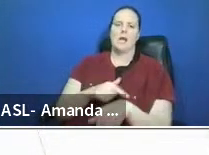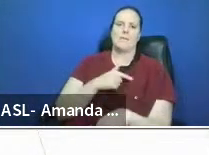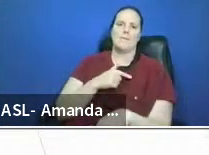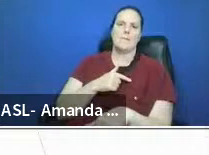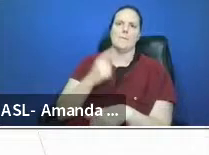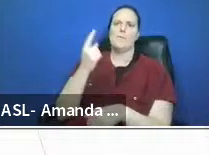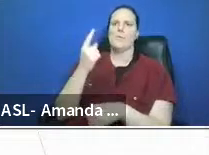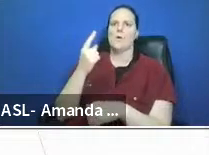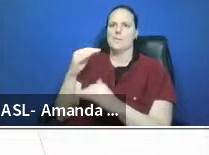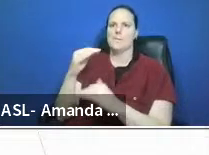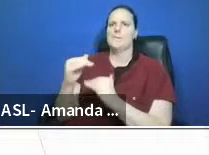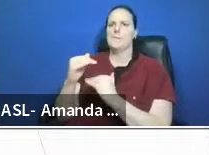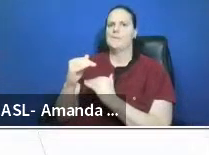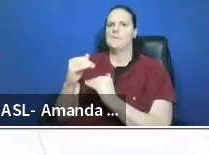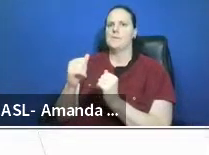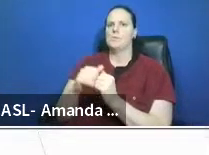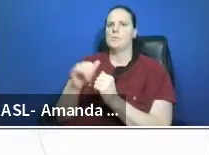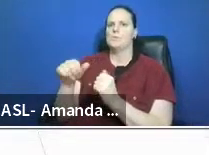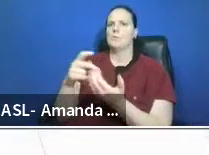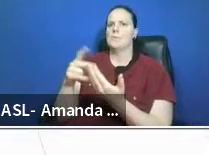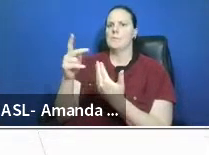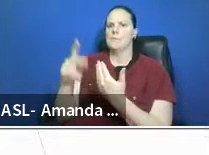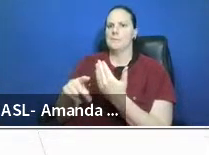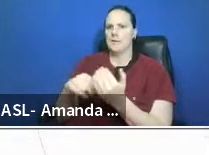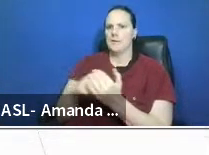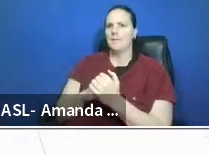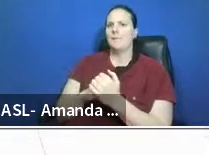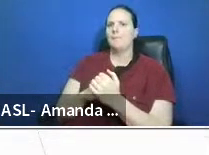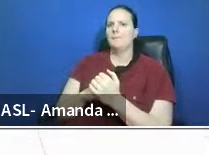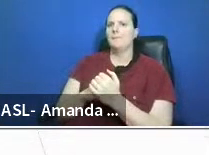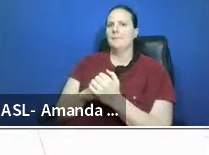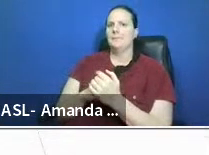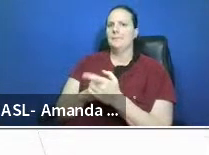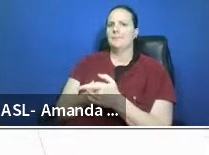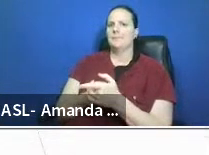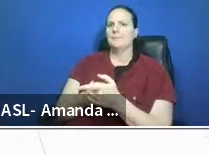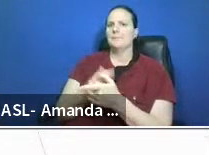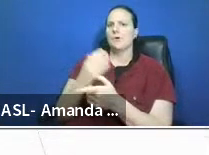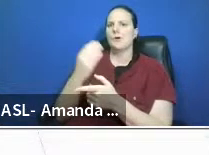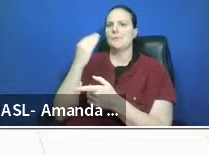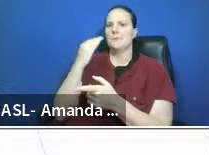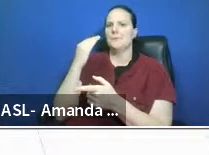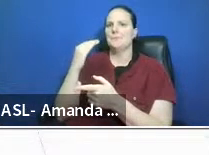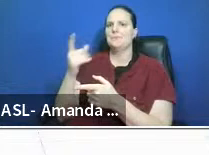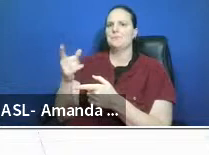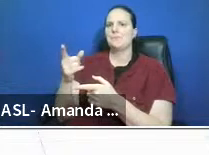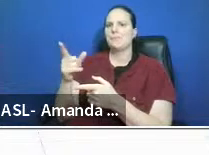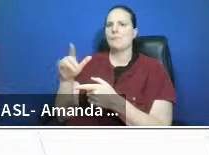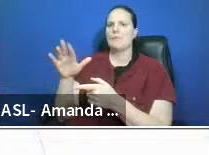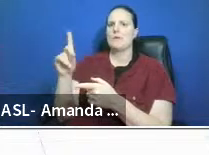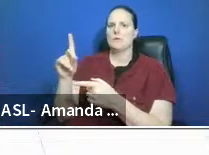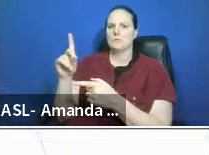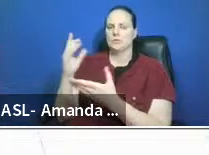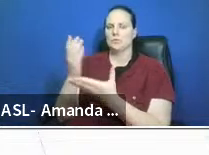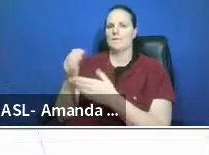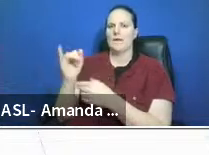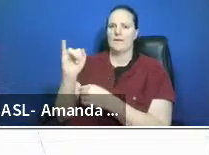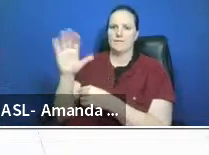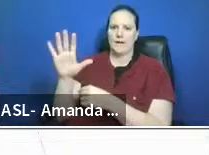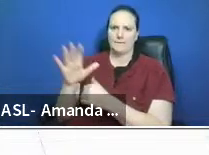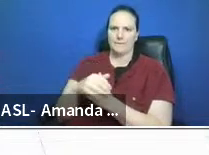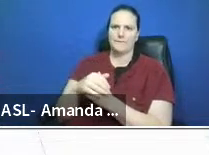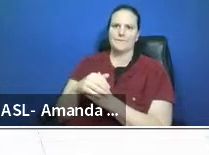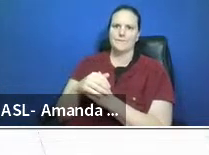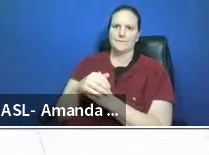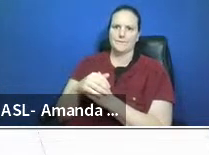of the constraints running into this program or in the CRC we know was just loads getting to I-5, for instance.